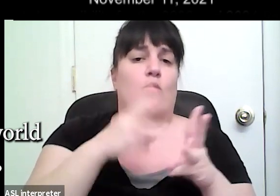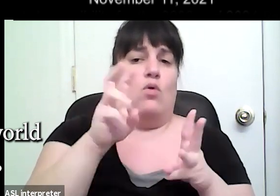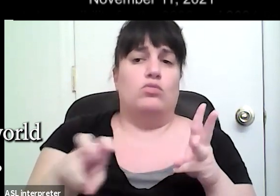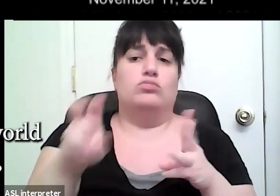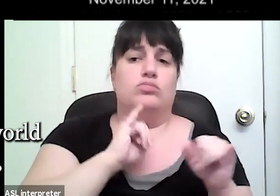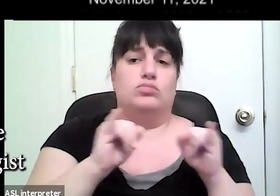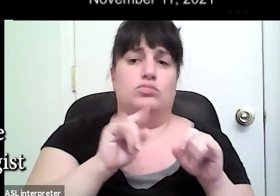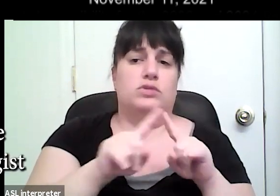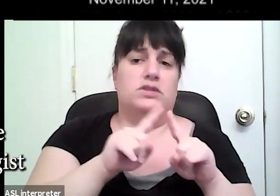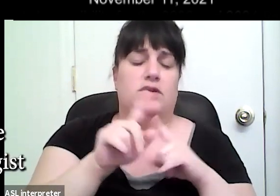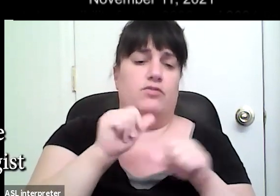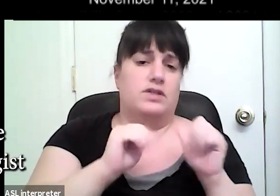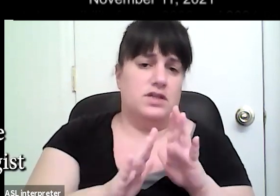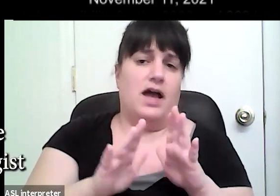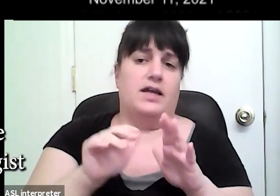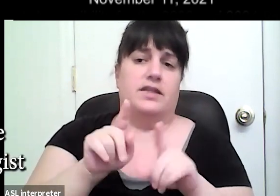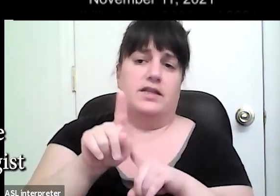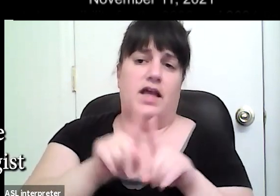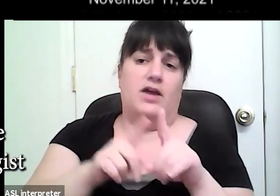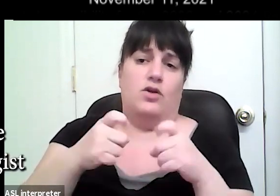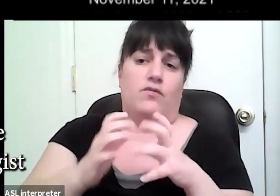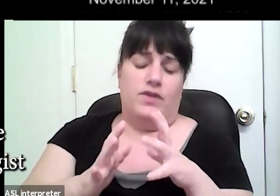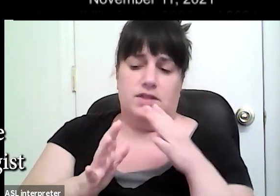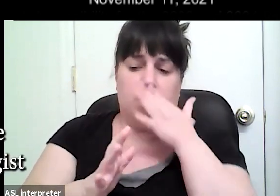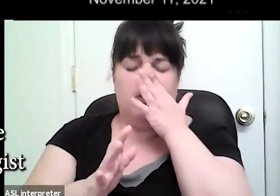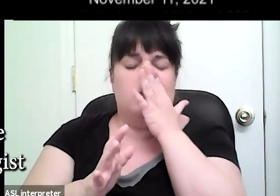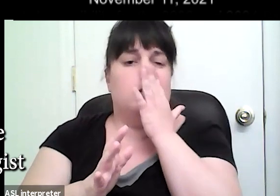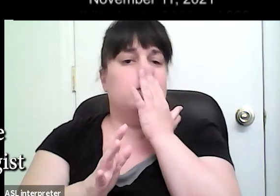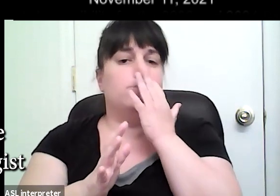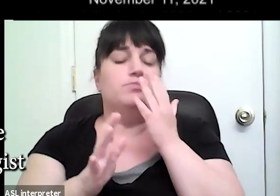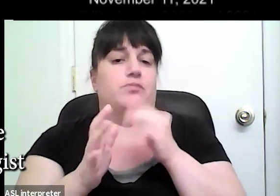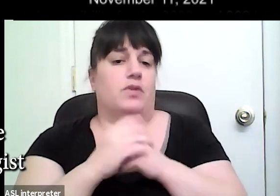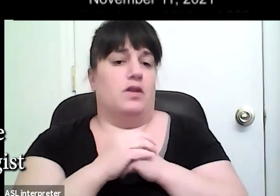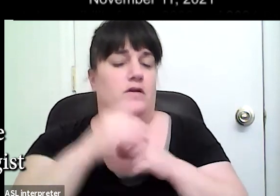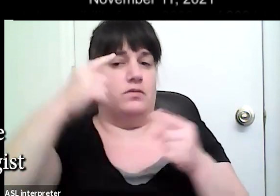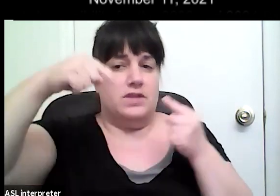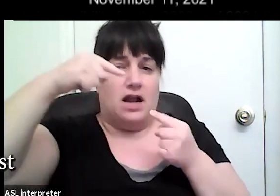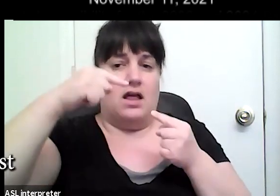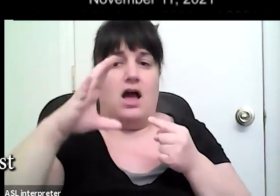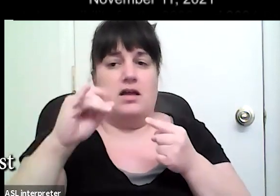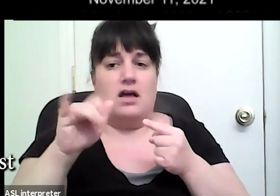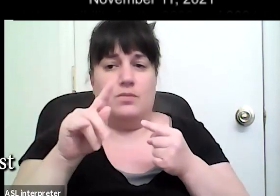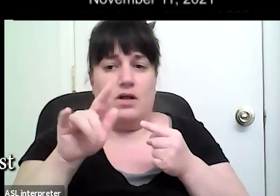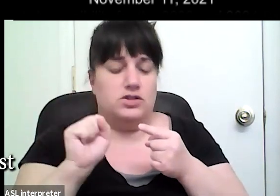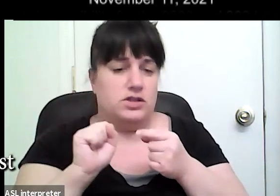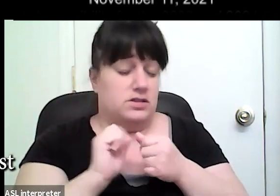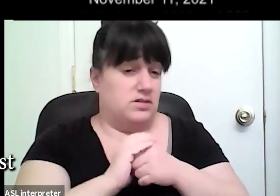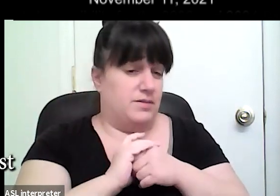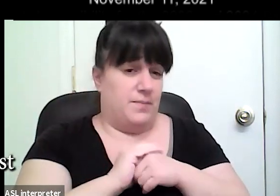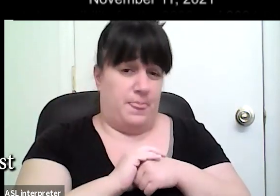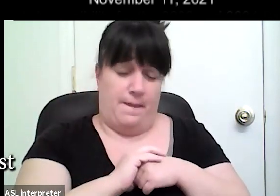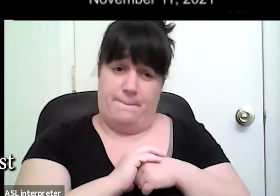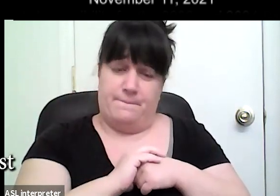multiple scientists, astrophysicists, engineers, satellite engineers, and others, cosmologists. Slide 15. Podcasting with live